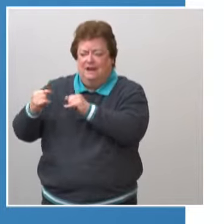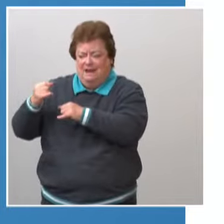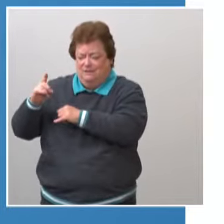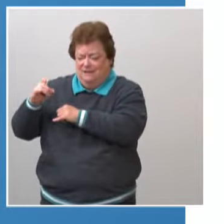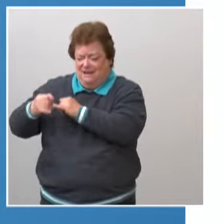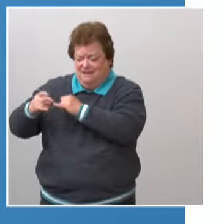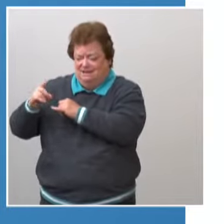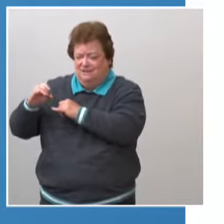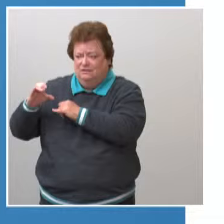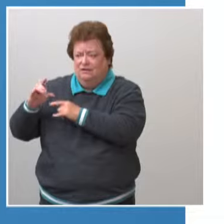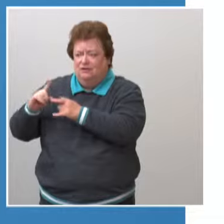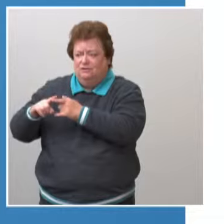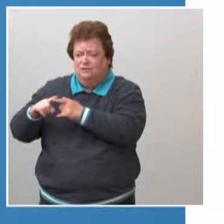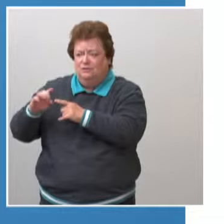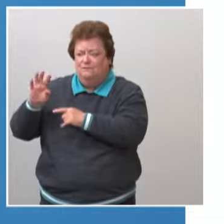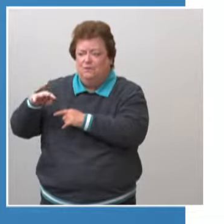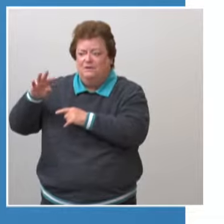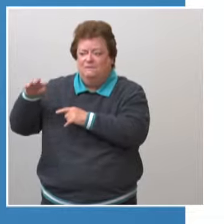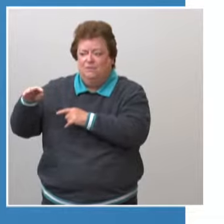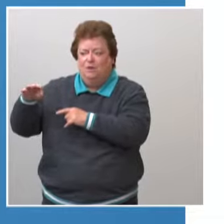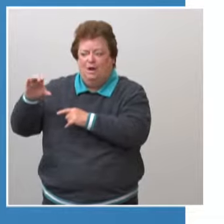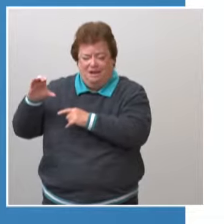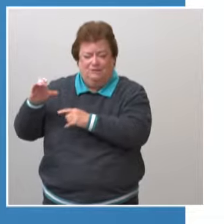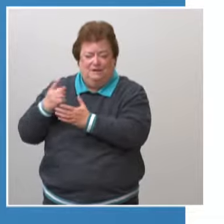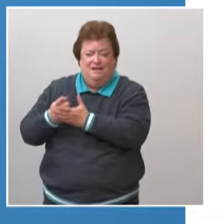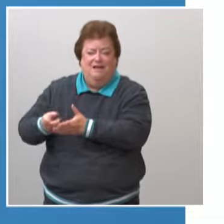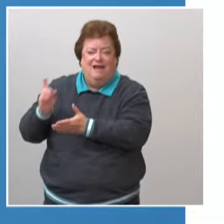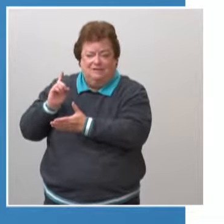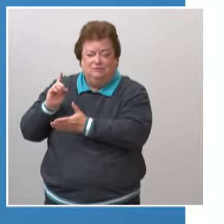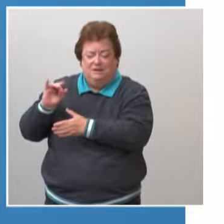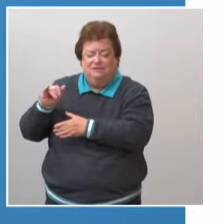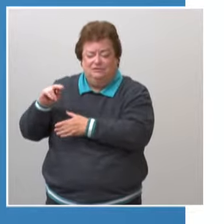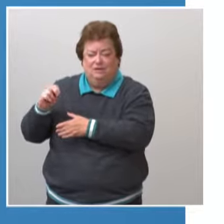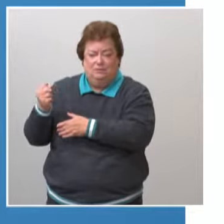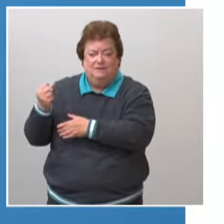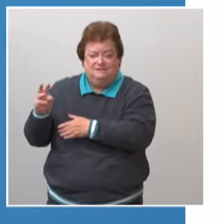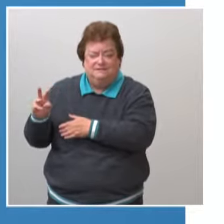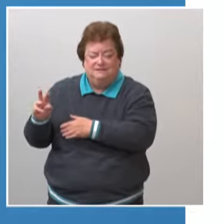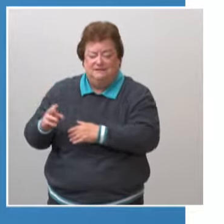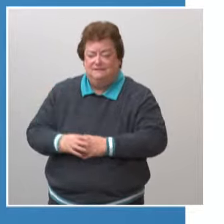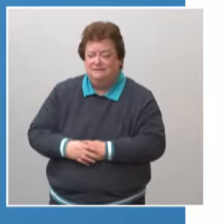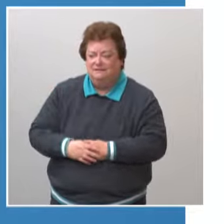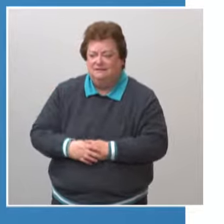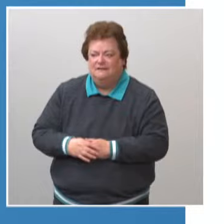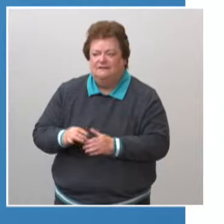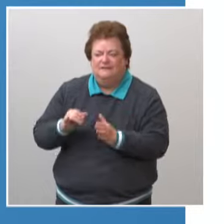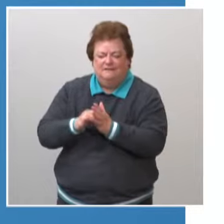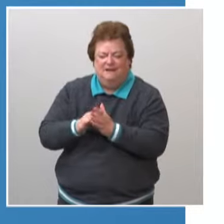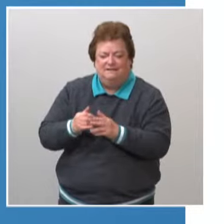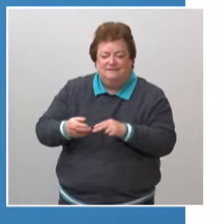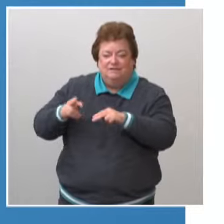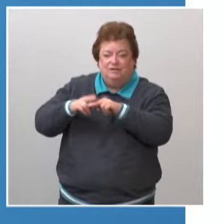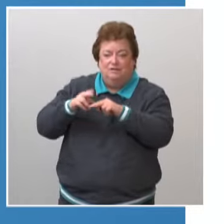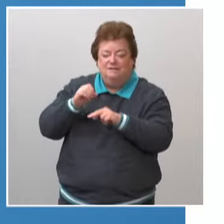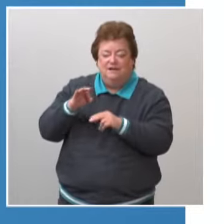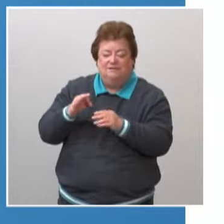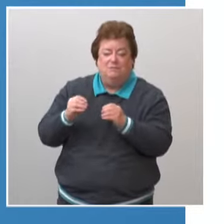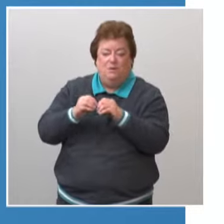25th to over 4,400 last week ending January 15th. This is an increase of more